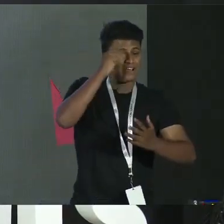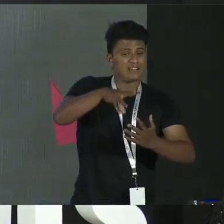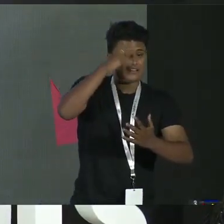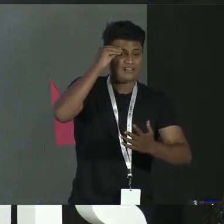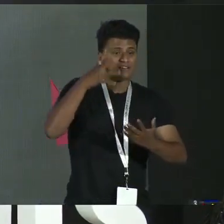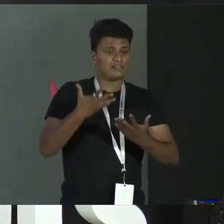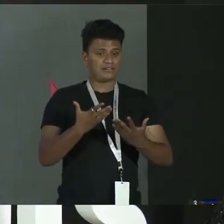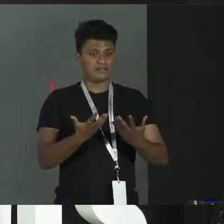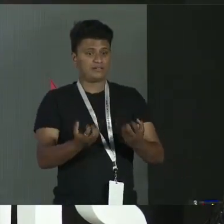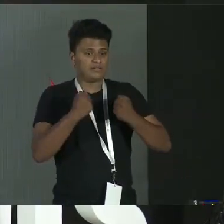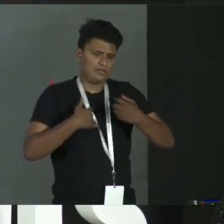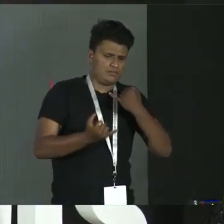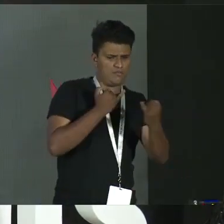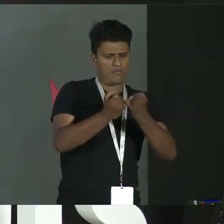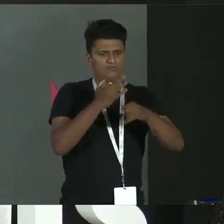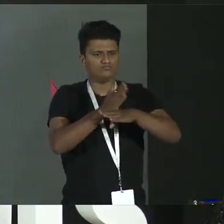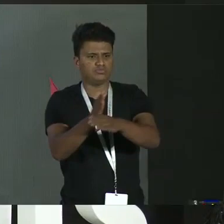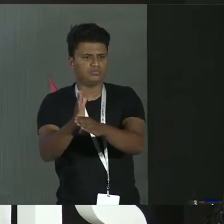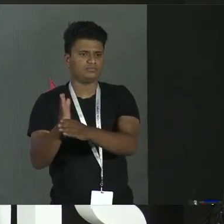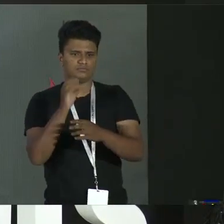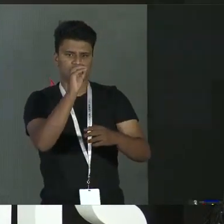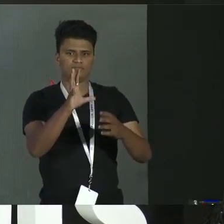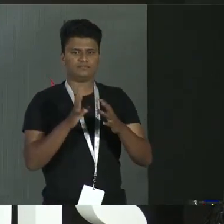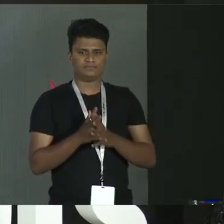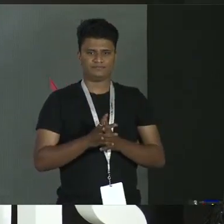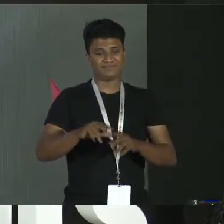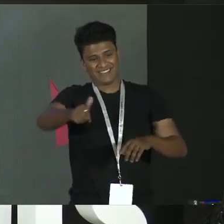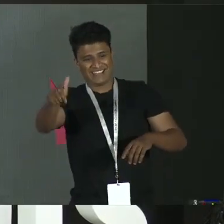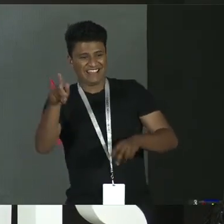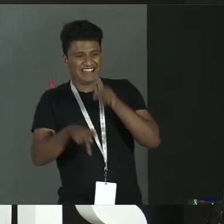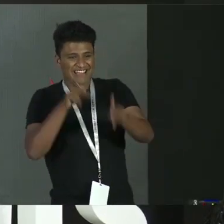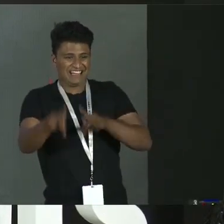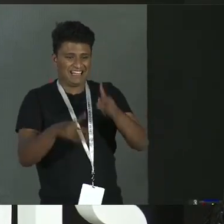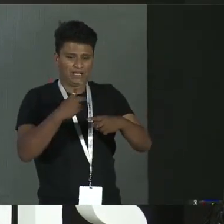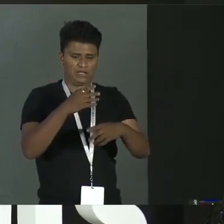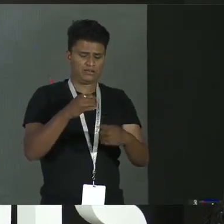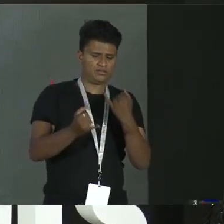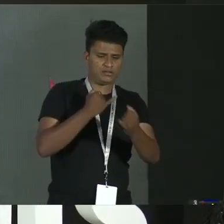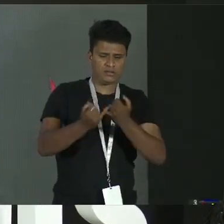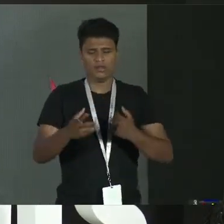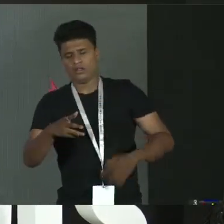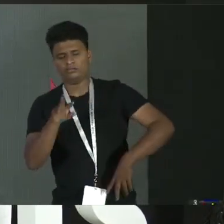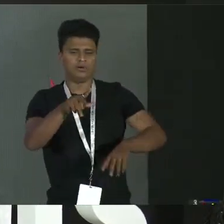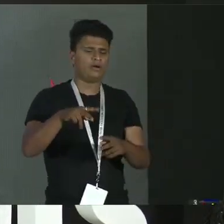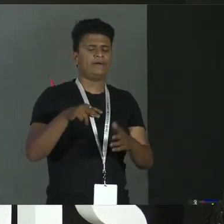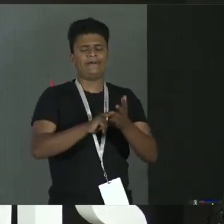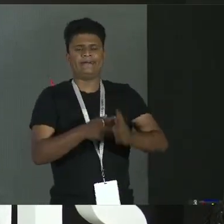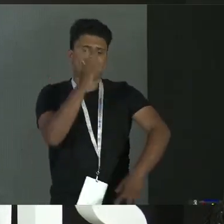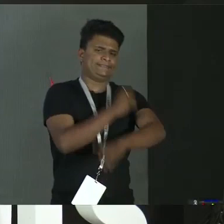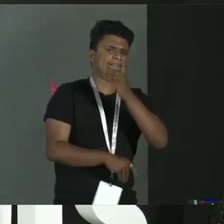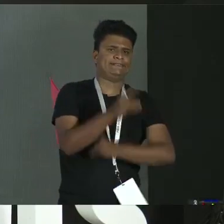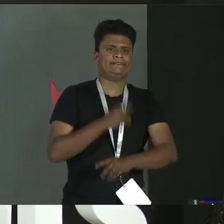the power to shape our stories. Other people tell stories about what it means to be disabled, the daughter